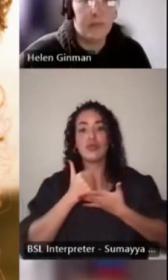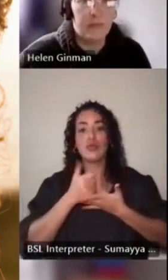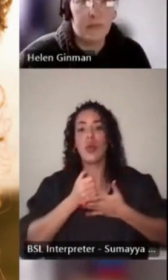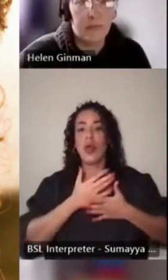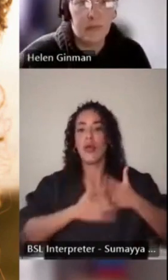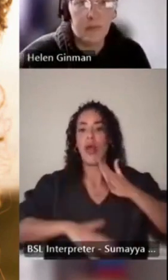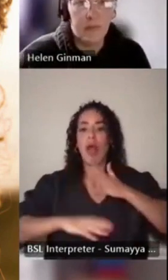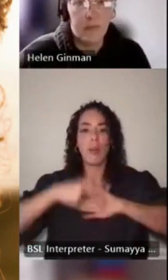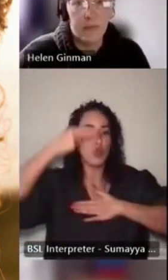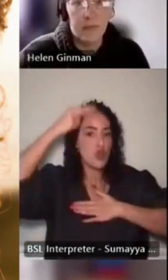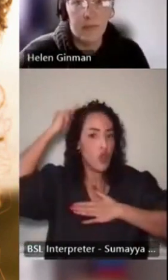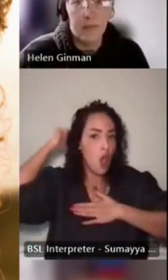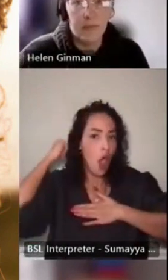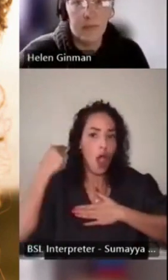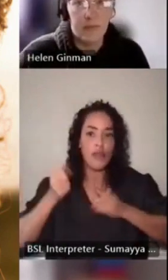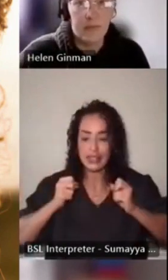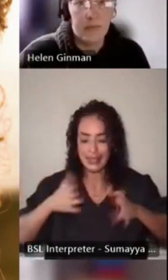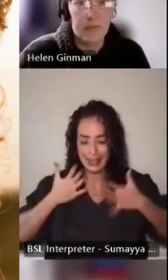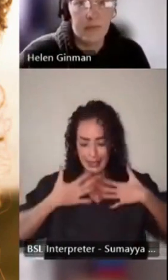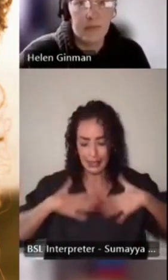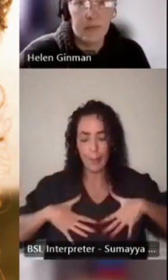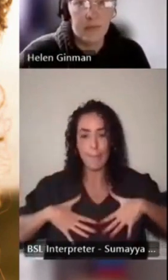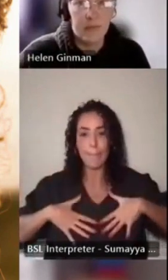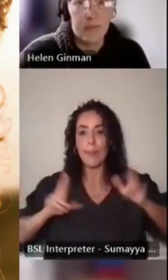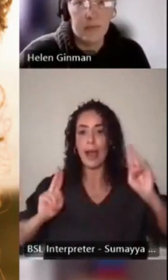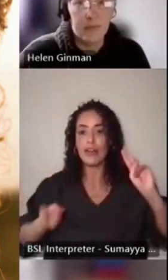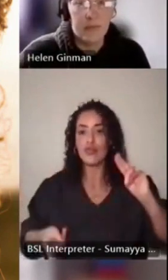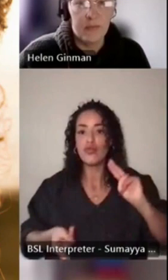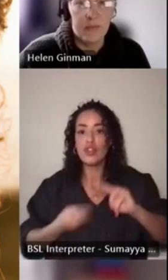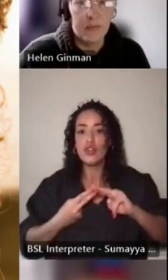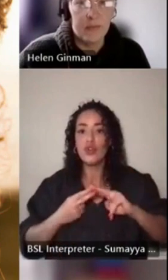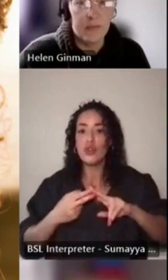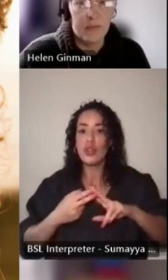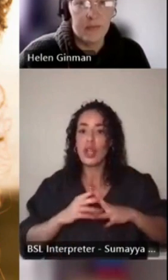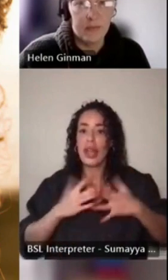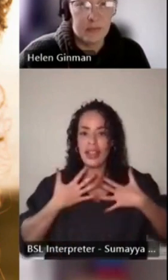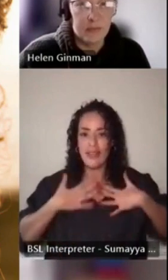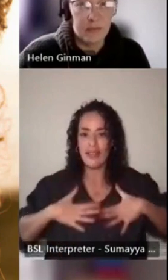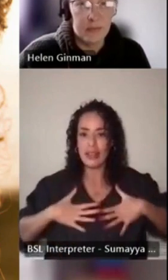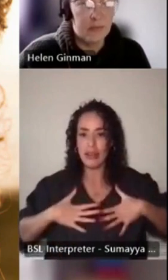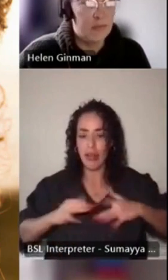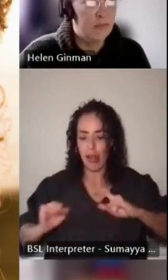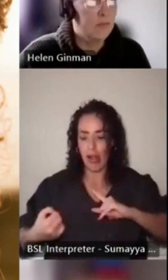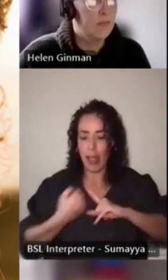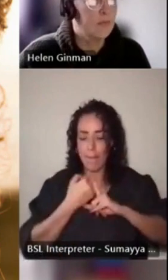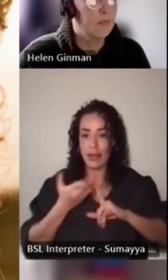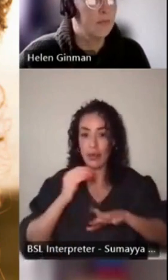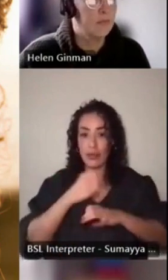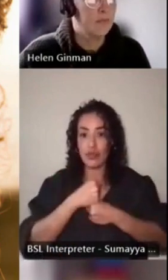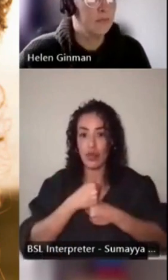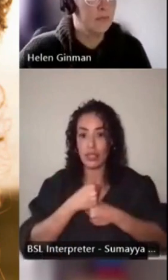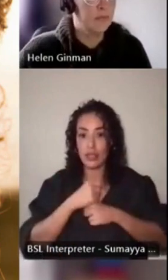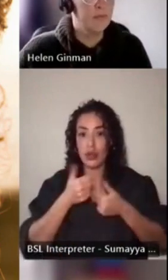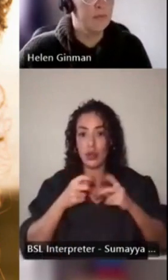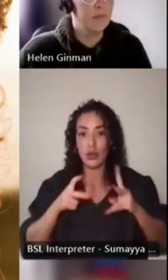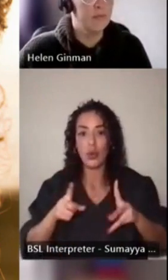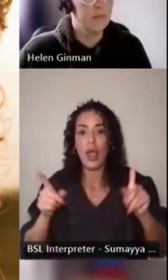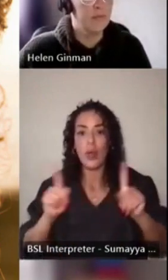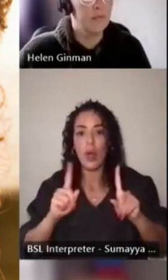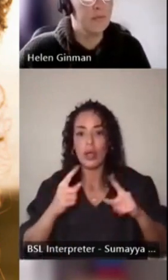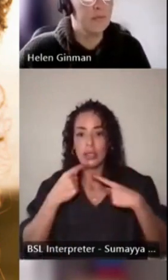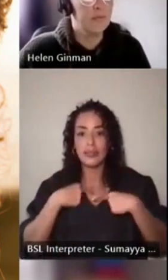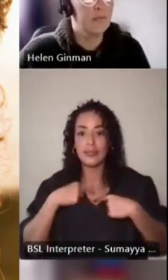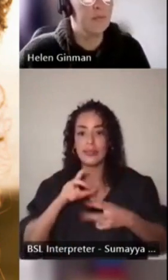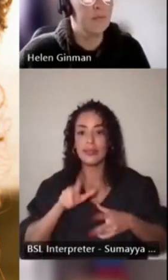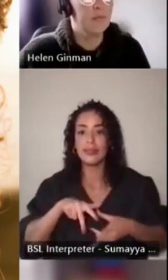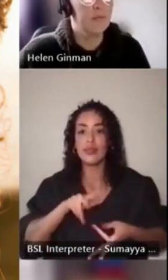system and reduce those physiological impacts of stress. So a good way to do this is to inhale deeply,